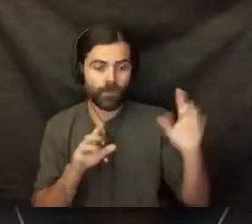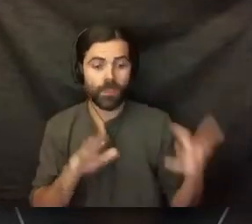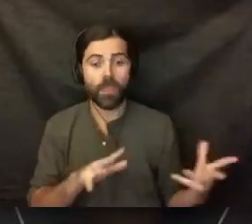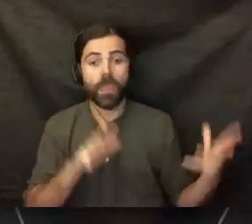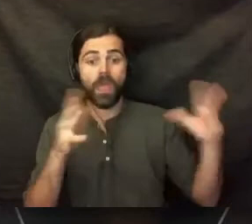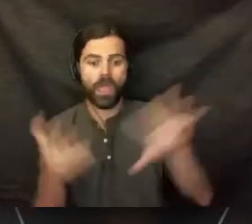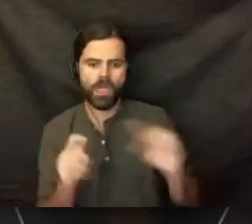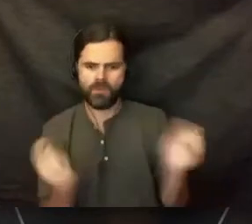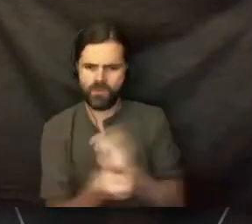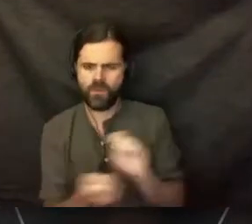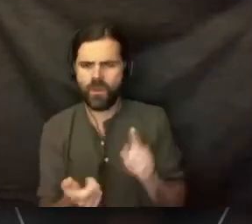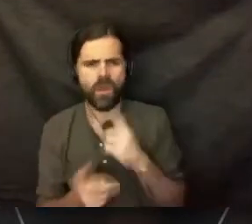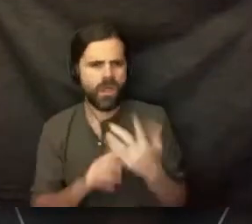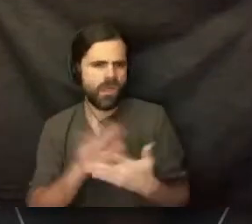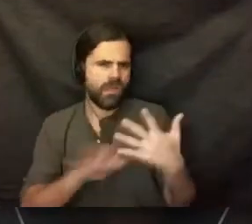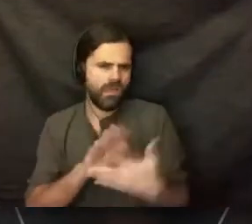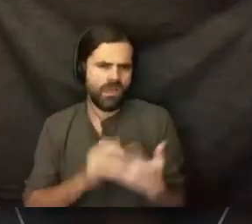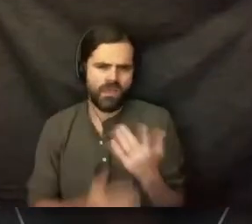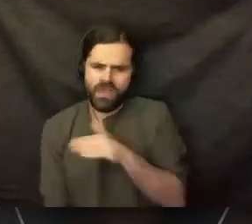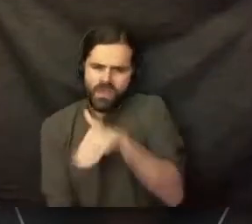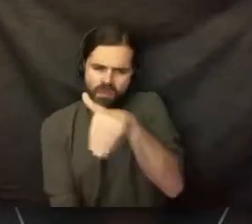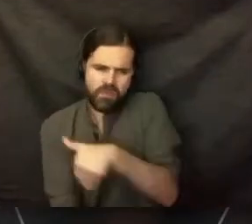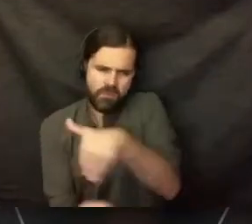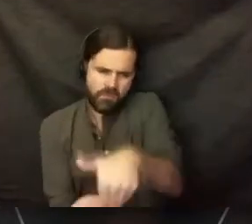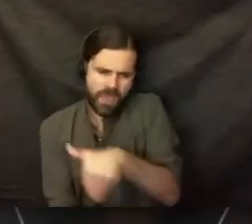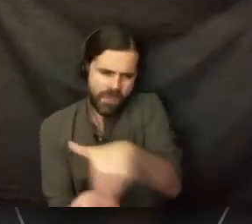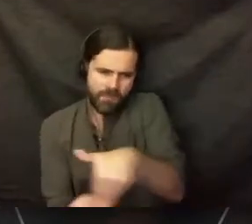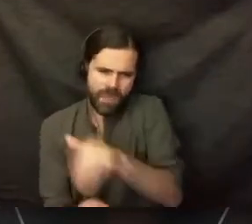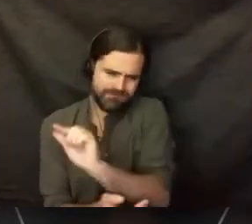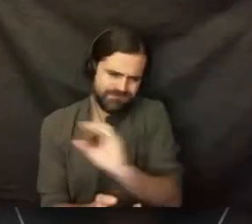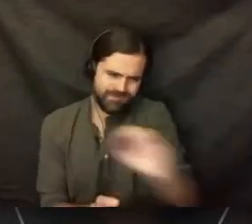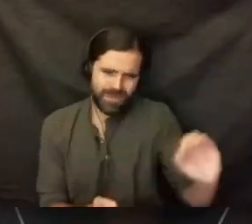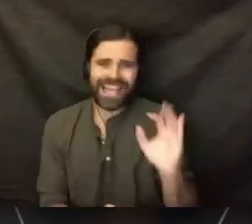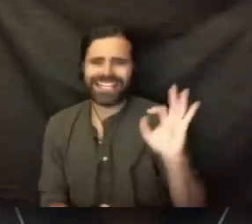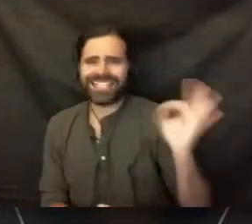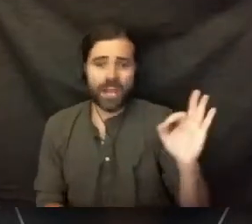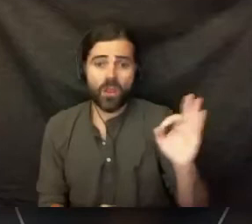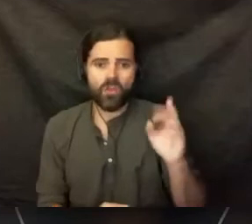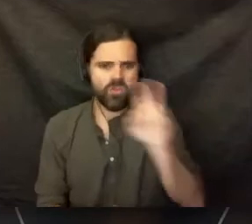trillions of dollars, and not at the scale of ventures and at the scale of social societal infrastructure.